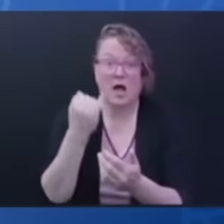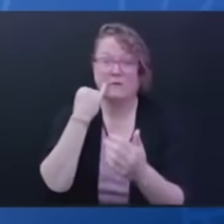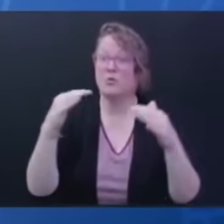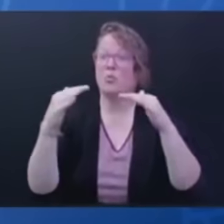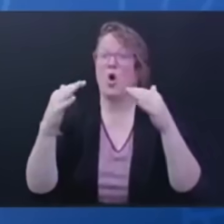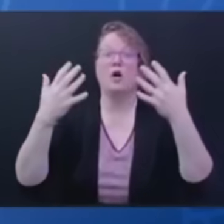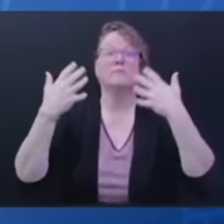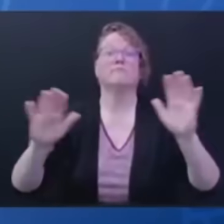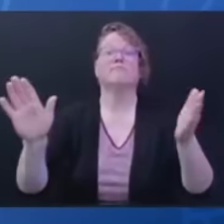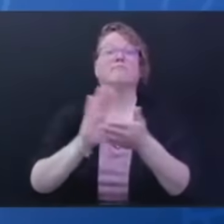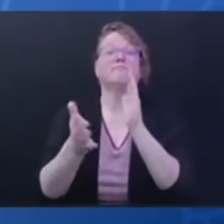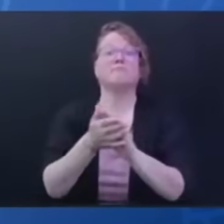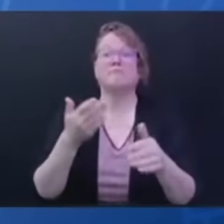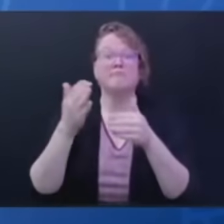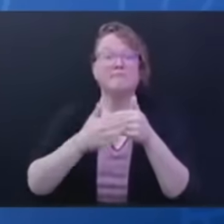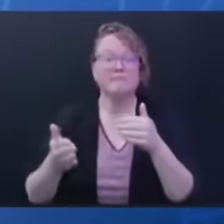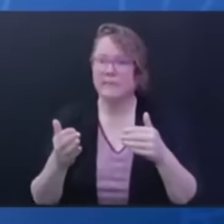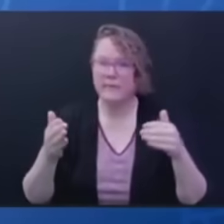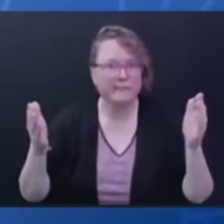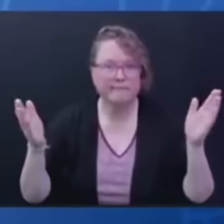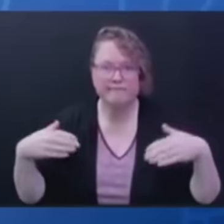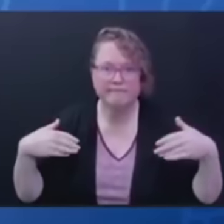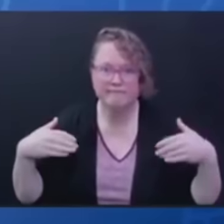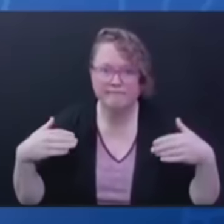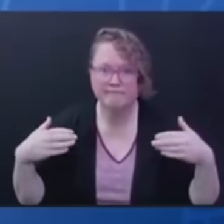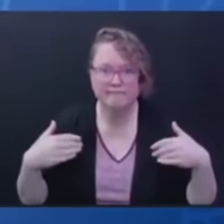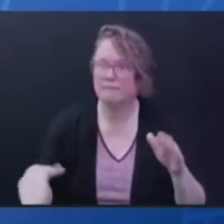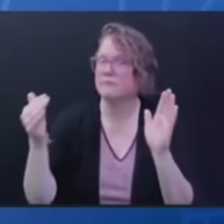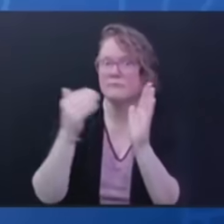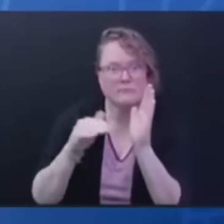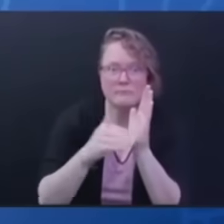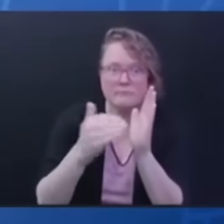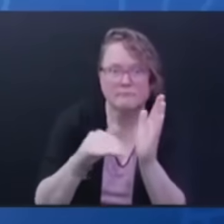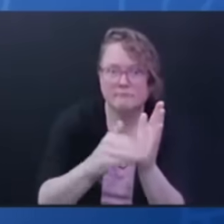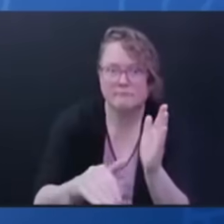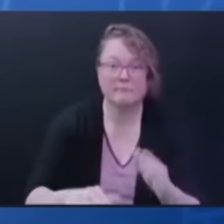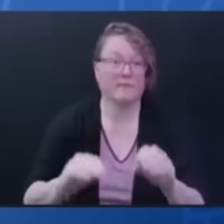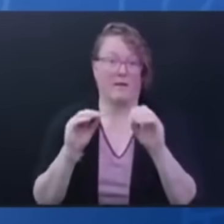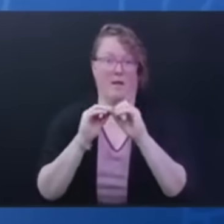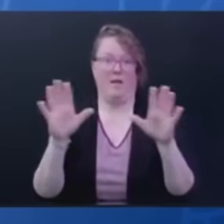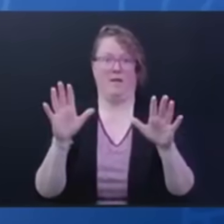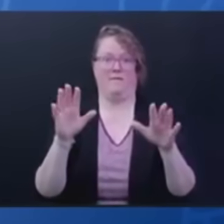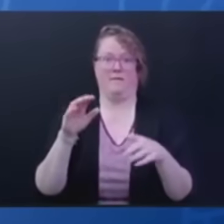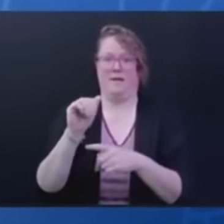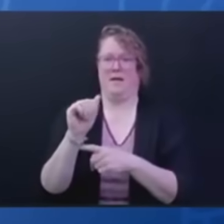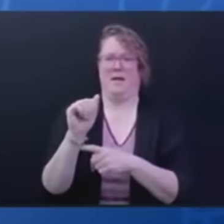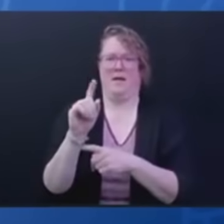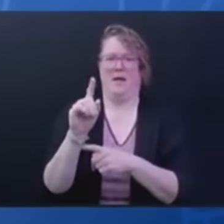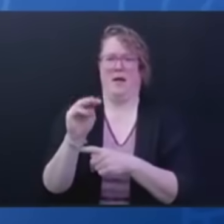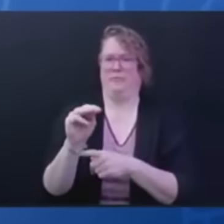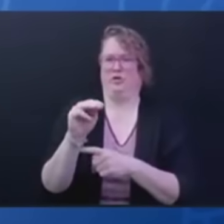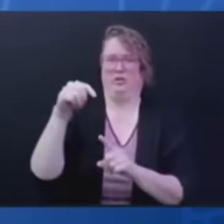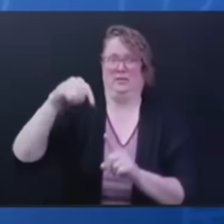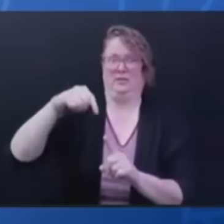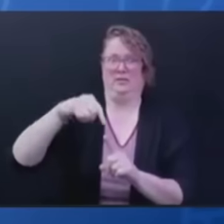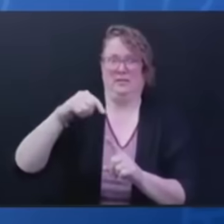So obviously, when it comes to solving a problem, this administration has made itself clear that war, the military, more